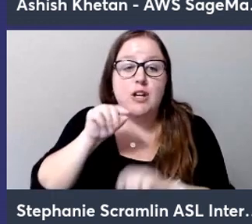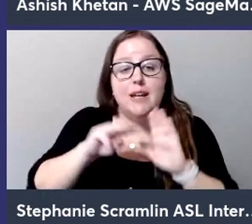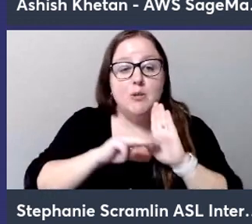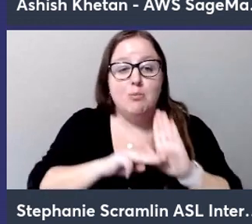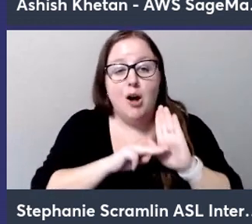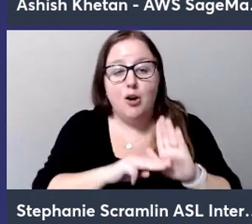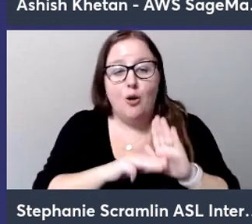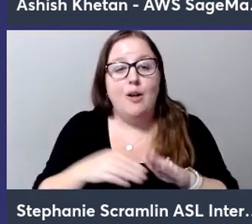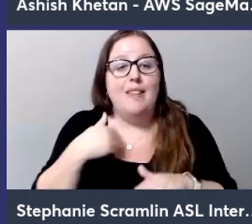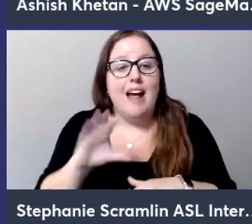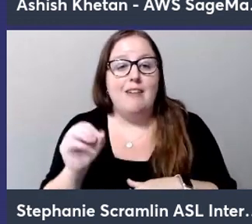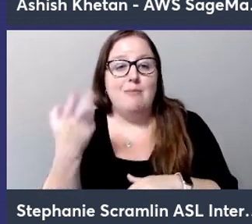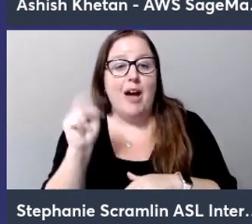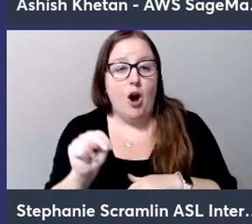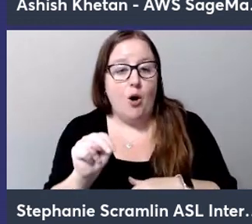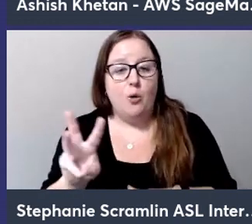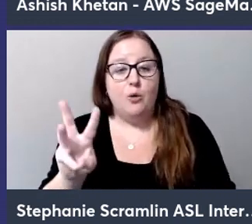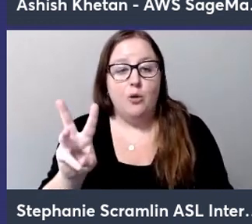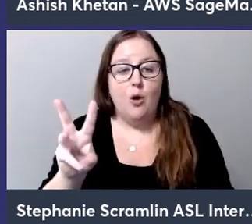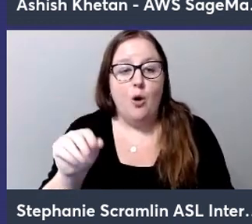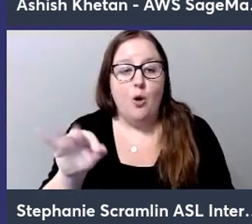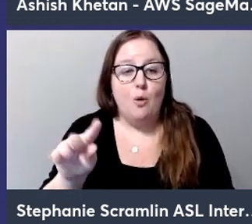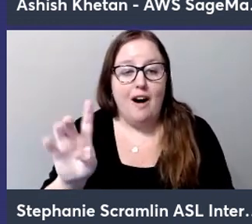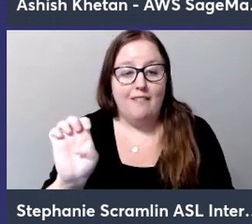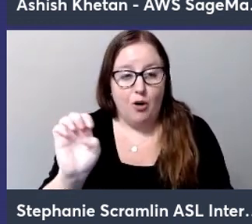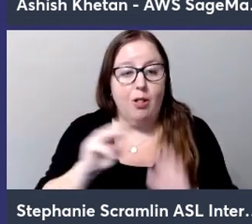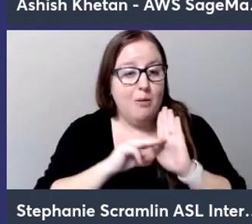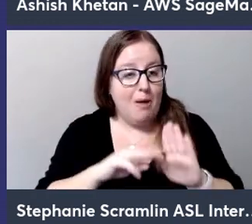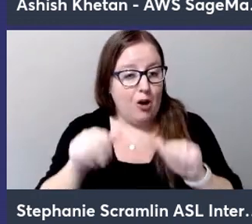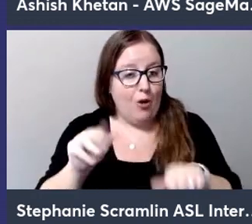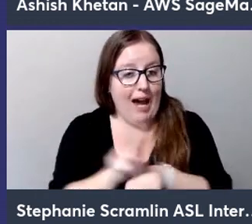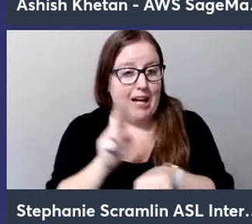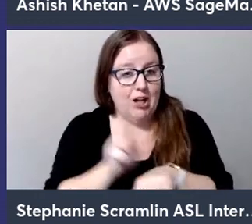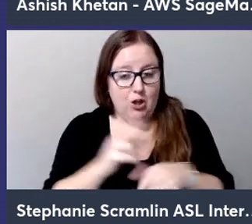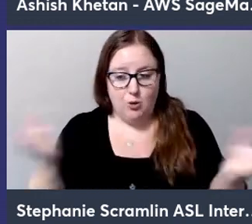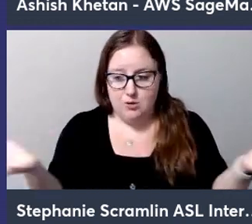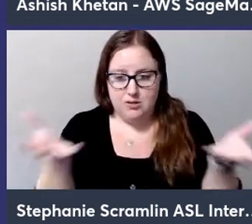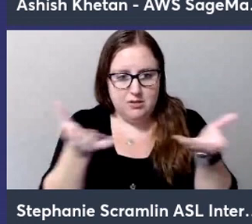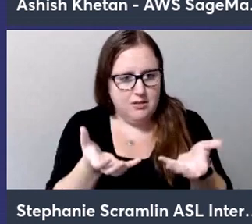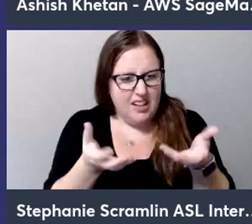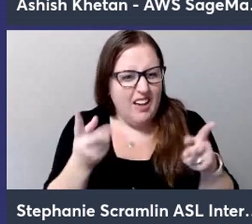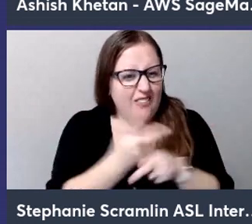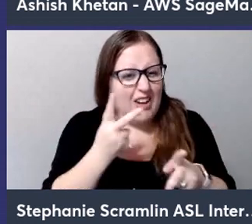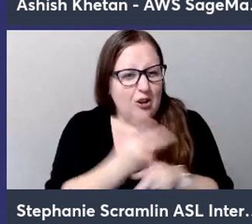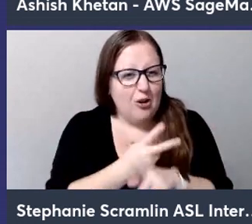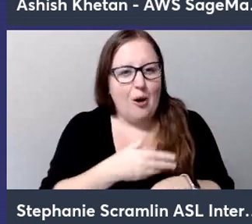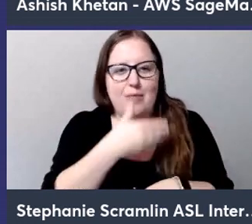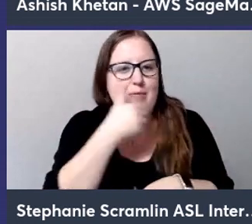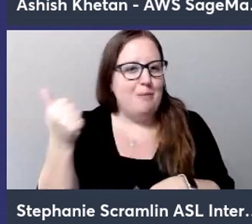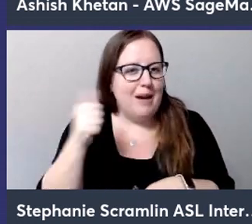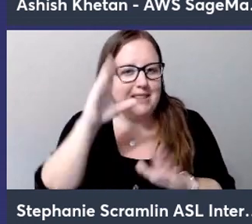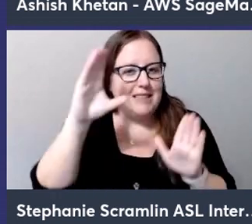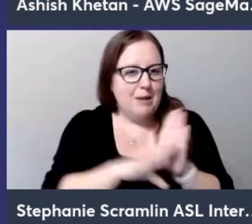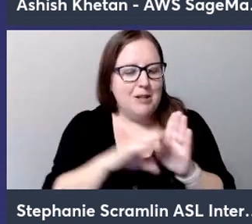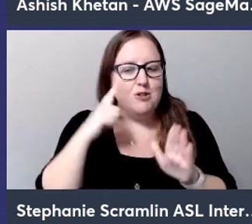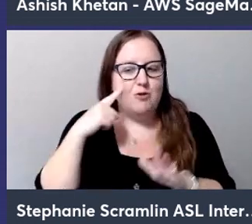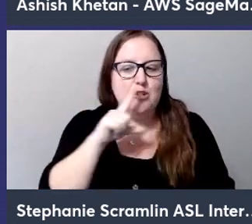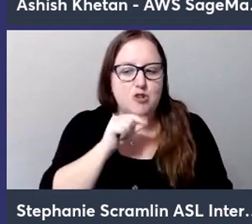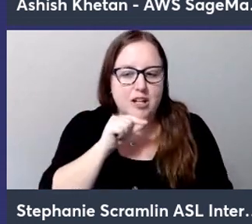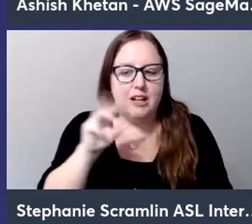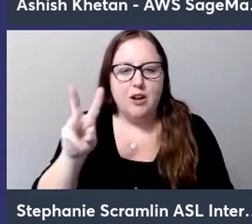and then I had my own waffle model that I could bring into this and then figure out what the best image was for chicken and waffles.